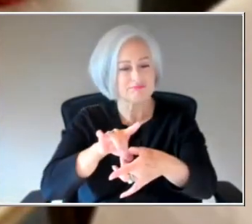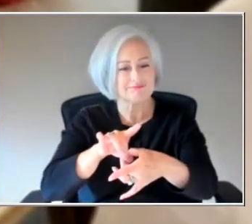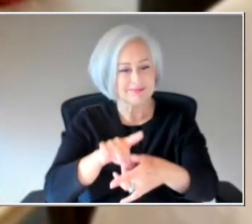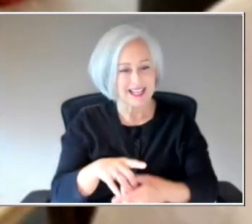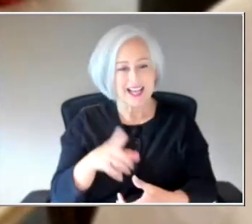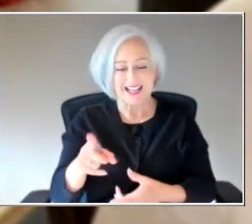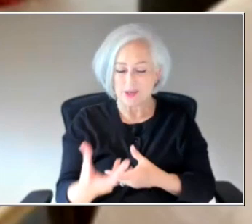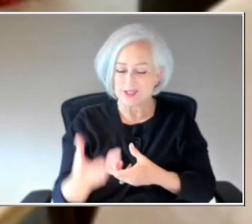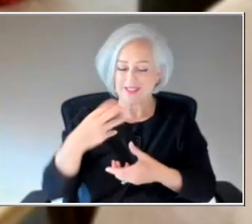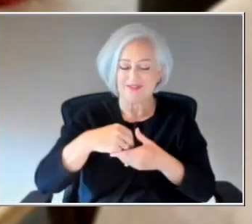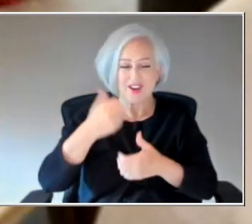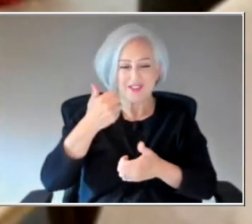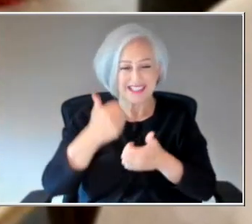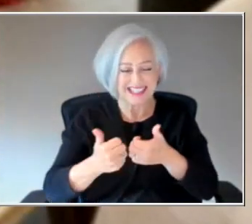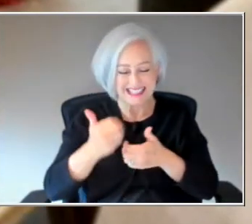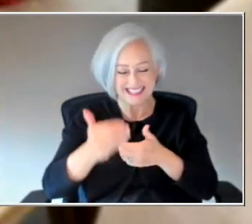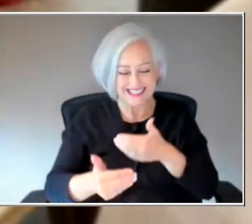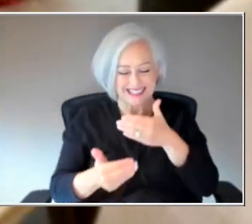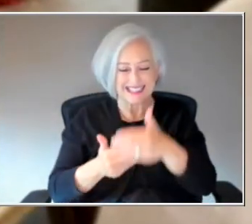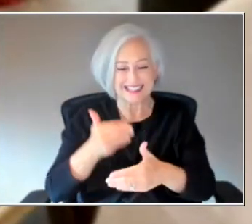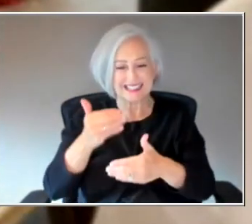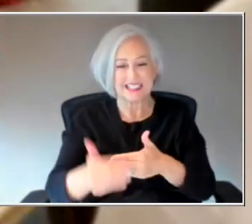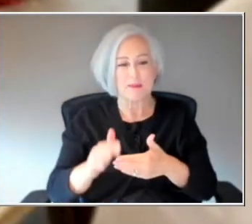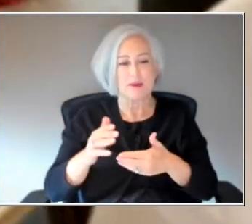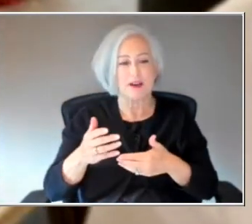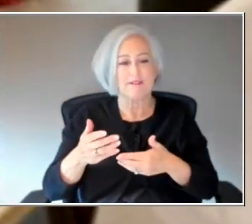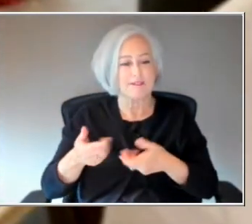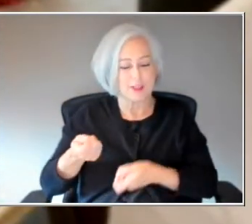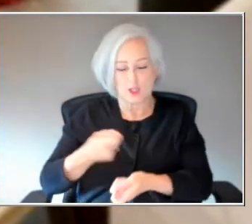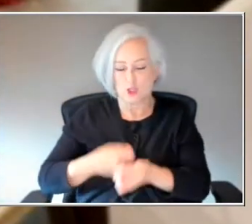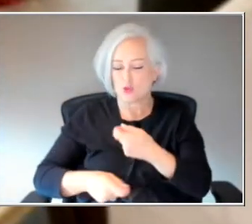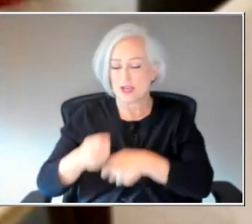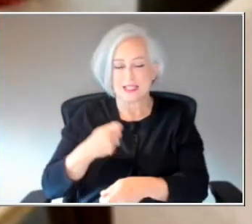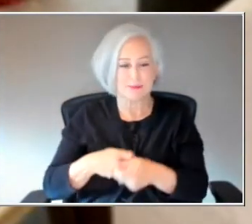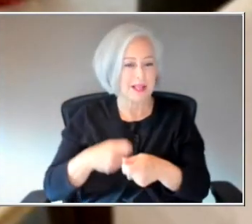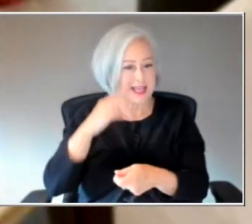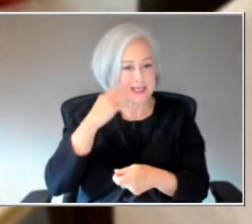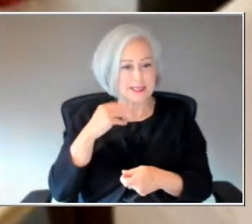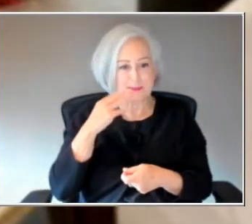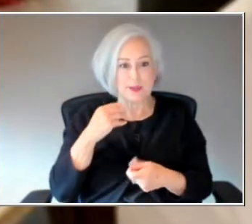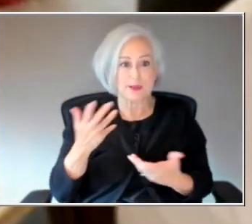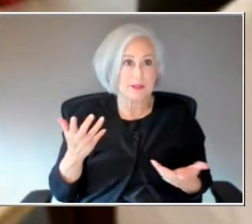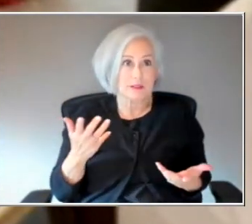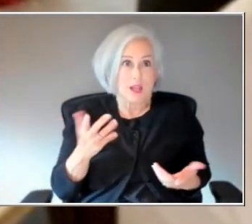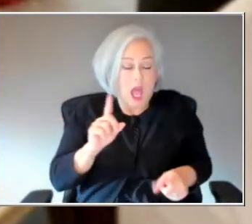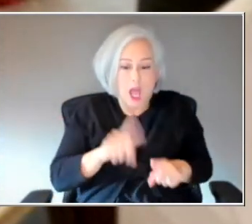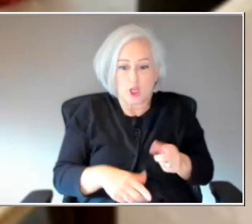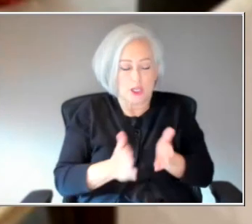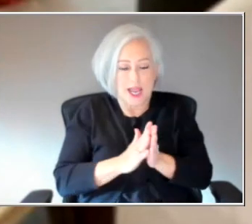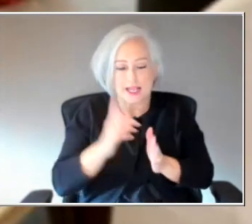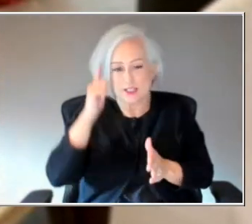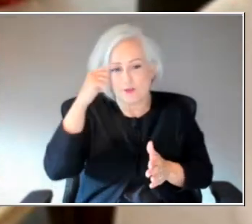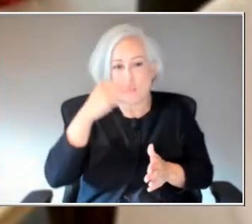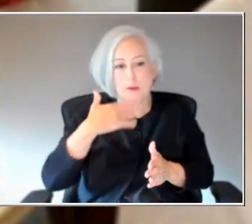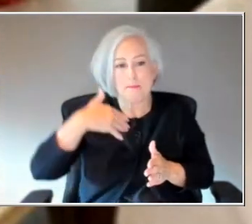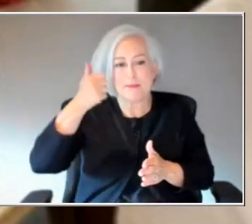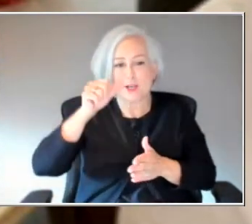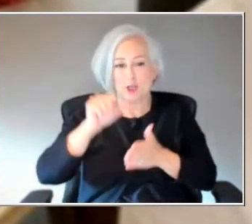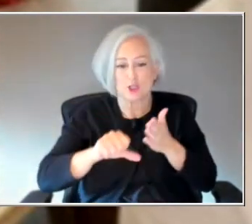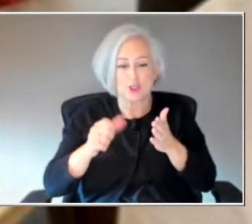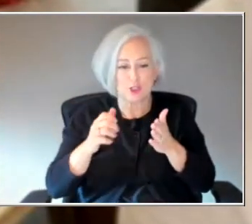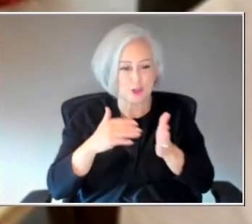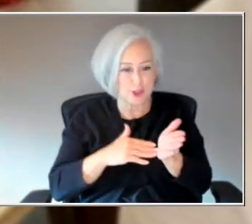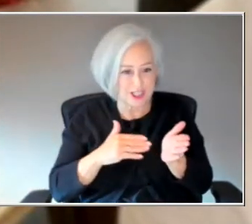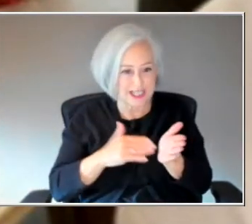every step of the transplant journey. I mean, I couldn't have asked for a better surgeon, and I am so sure to